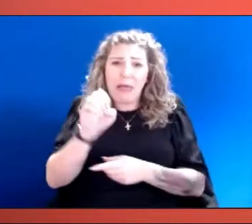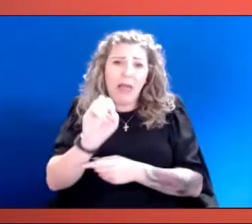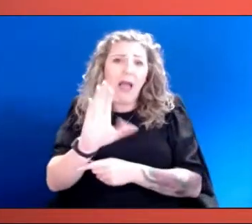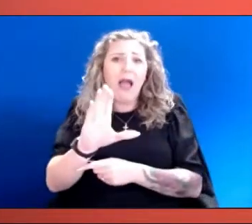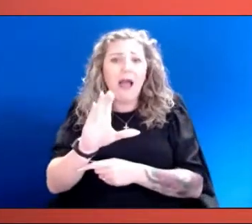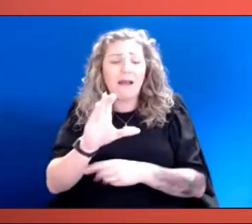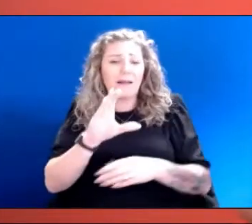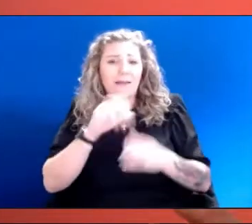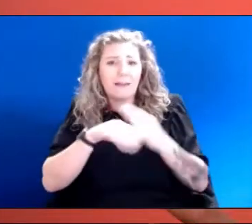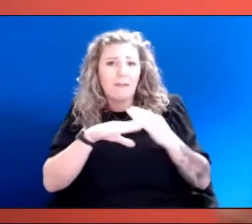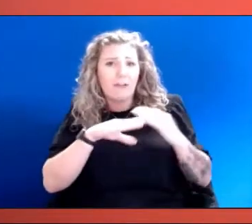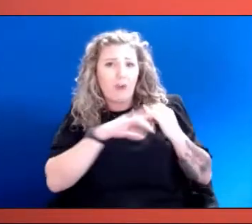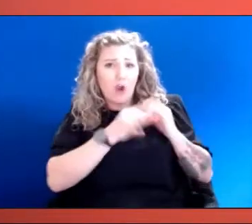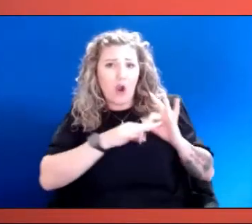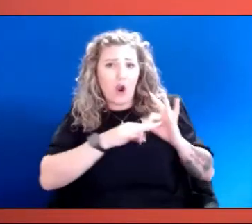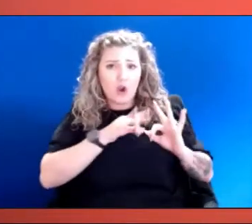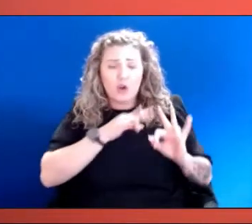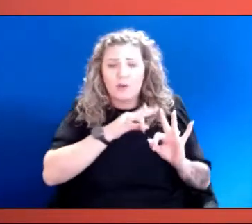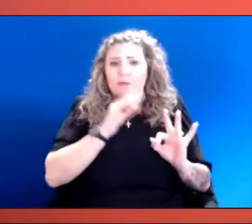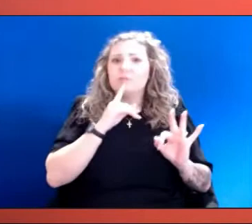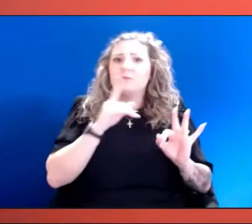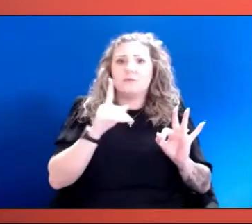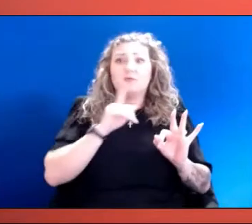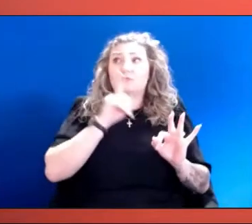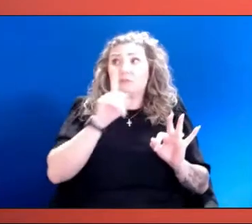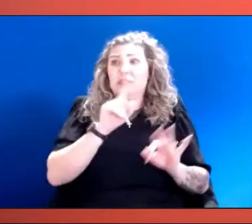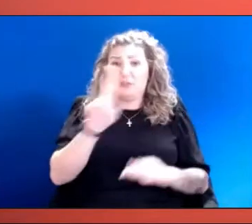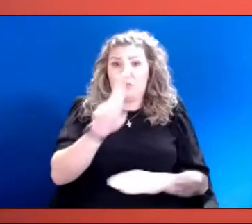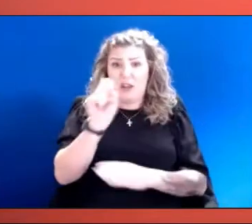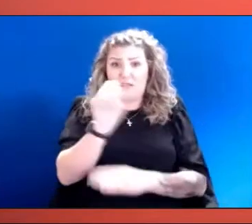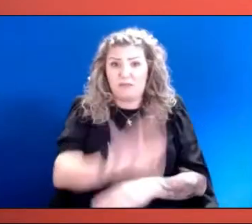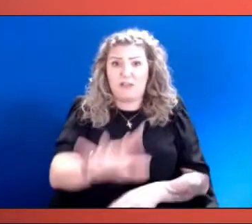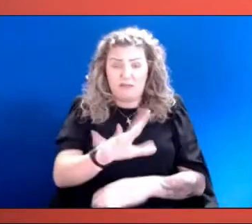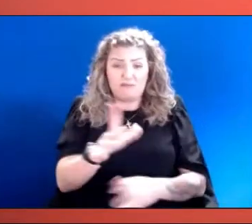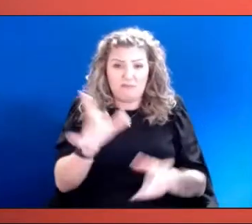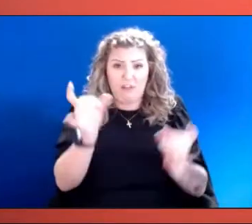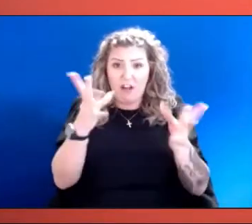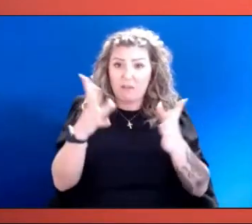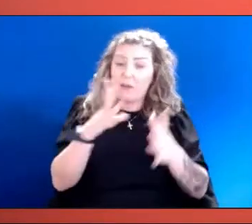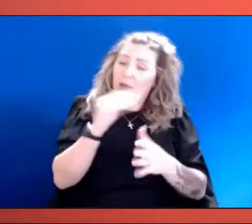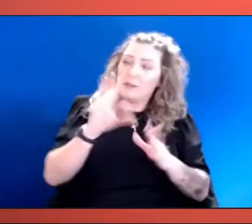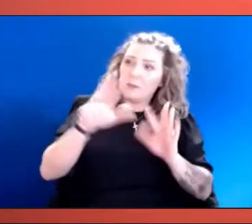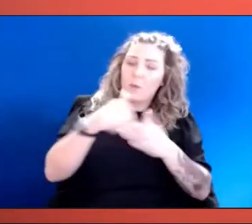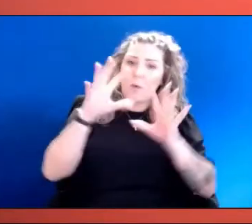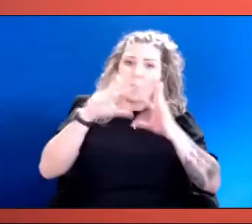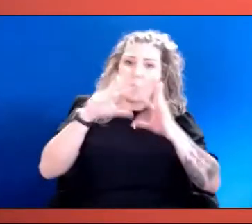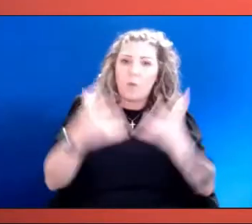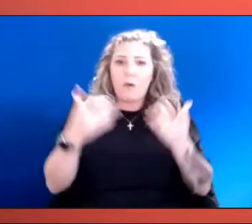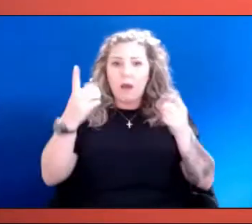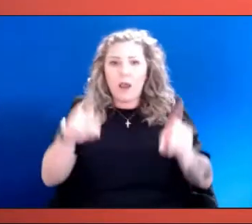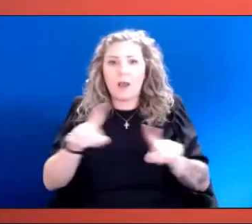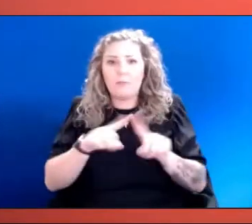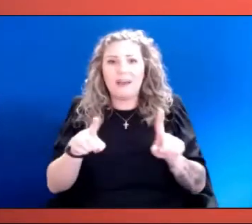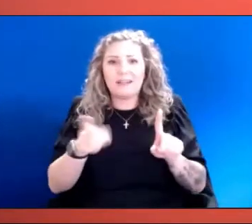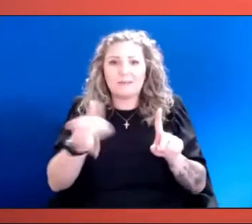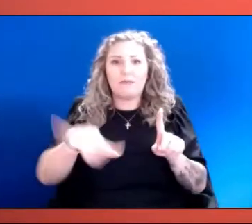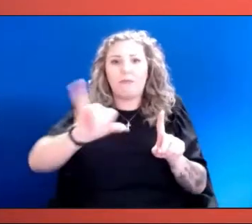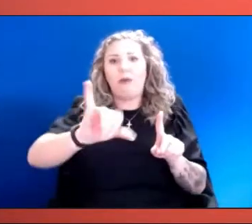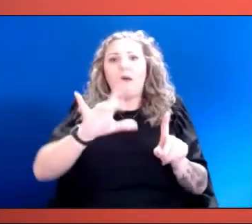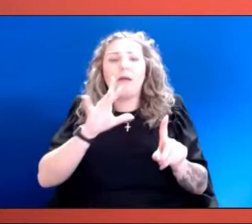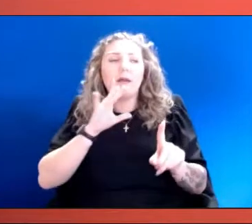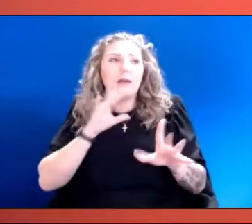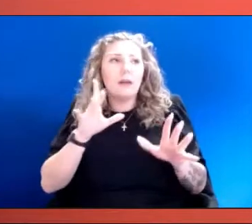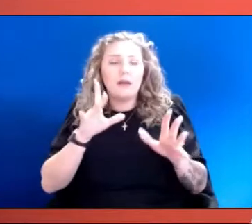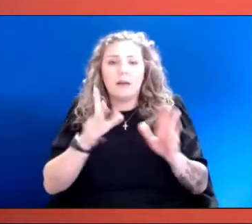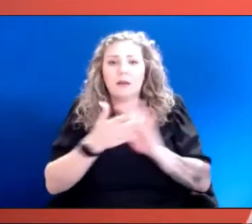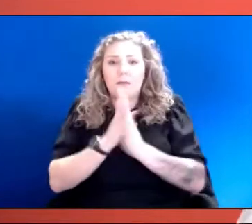ubiquitous across the United States and really across the world. This happens to people. It's like pouring gasoline on the fire as you